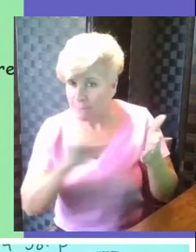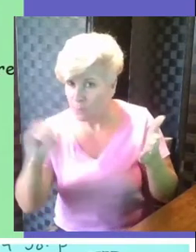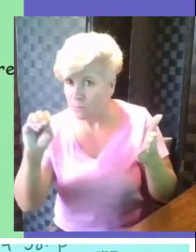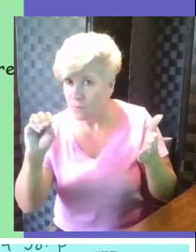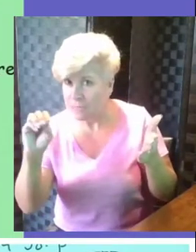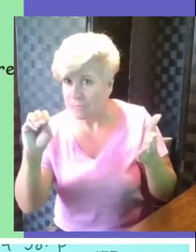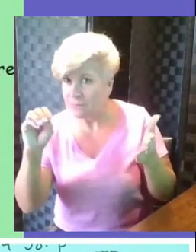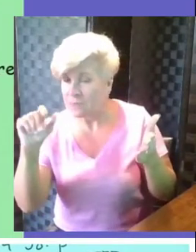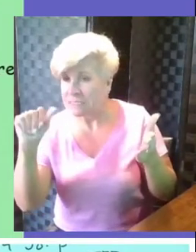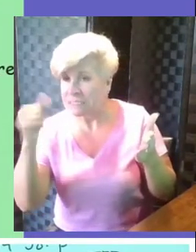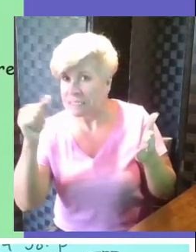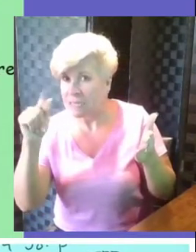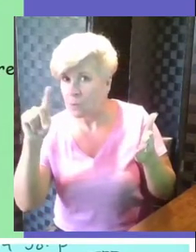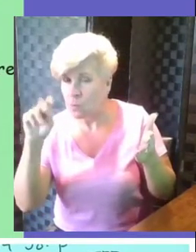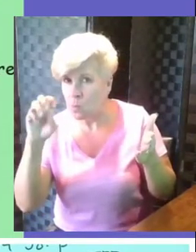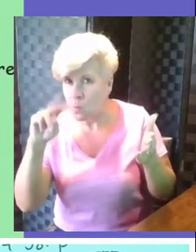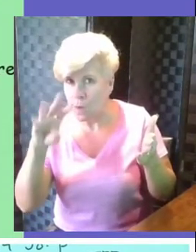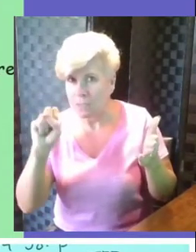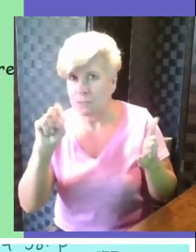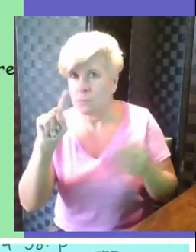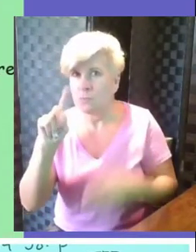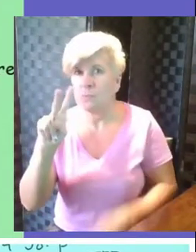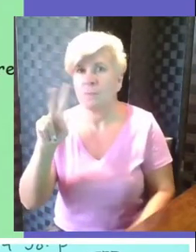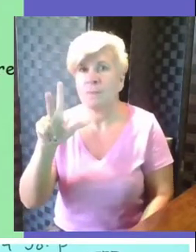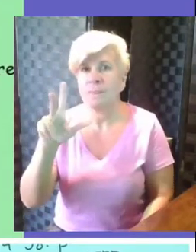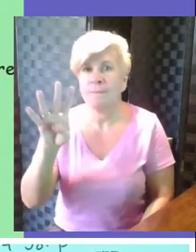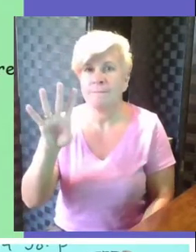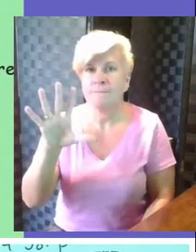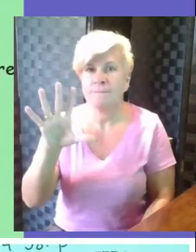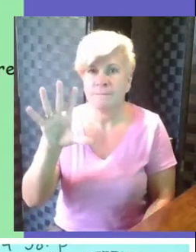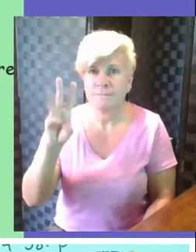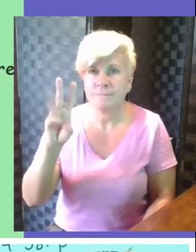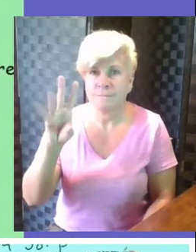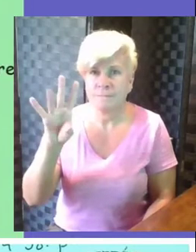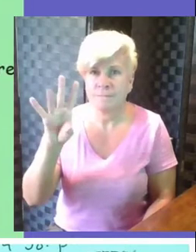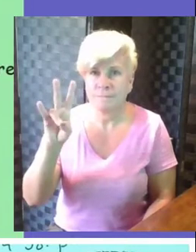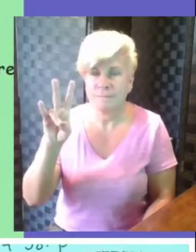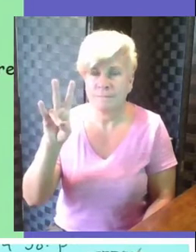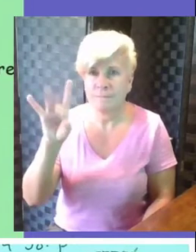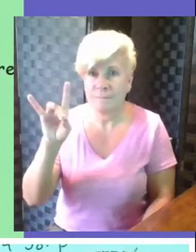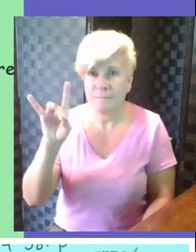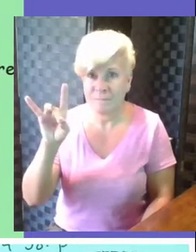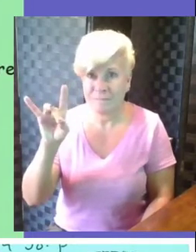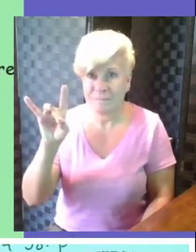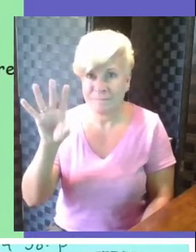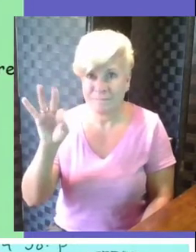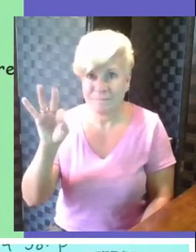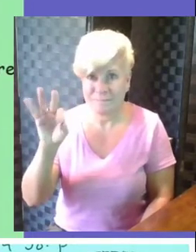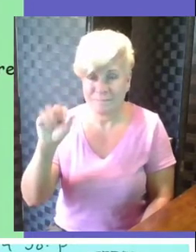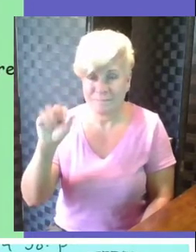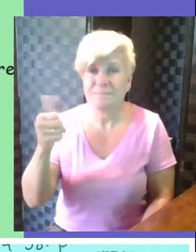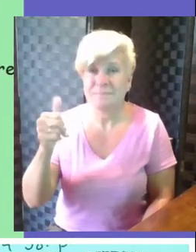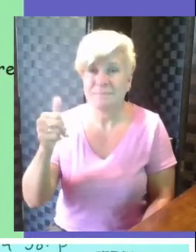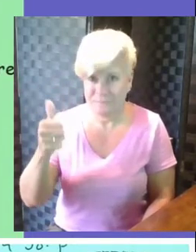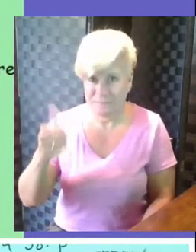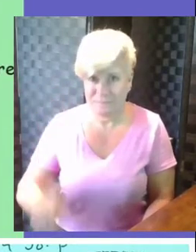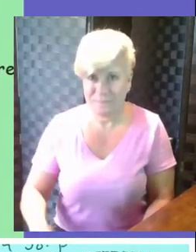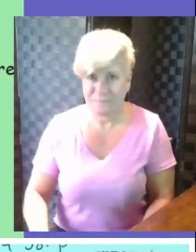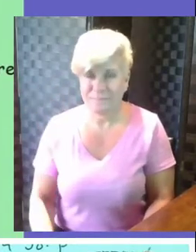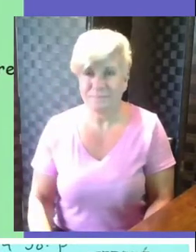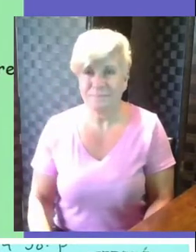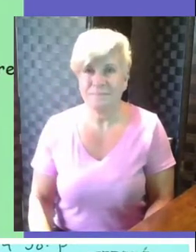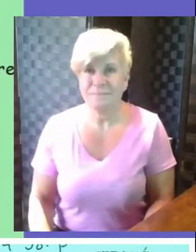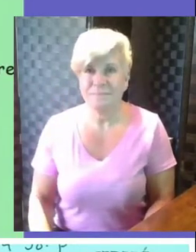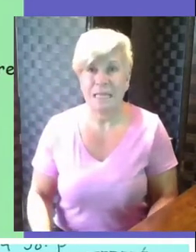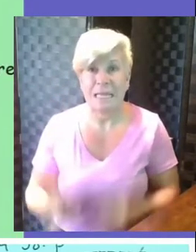going to draw it over here. 1, 2, 3, 4, 5, 6, 7, 8, 9,